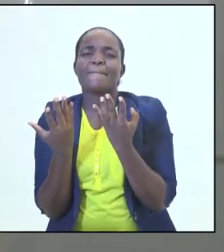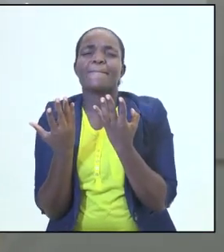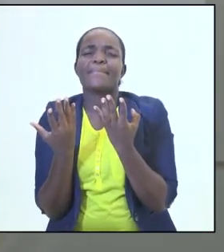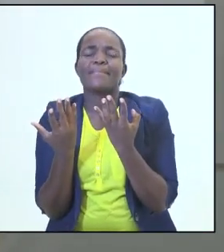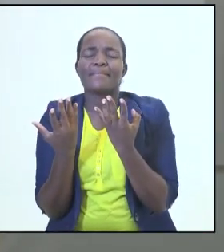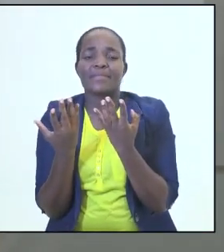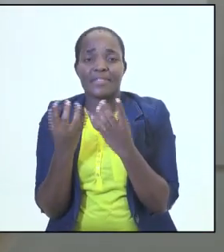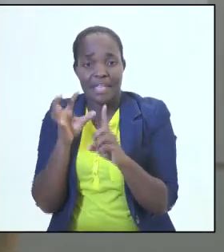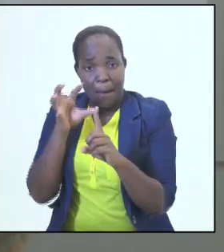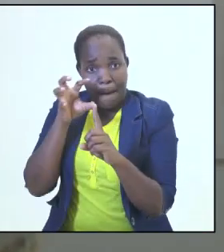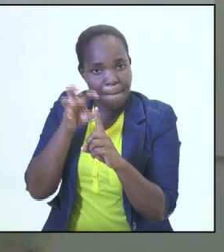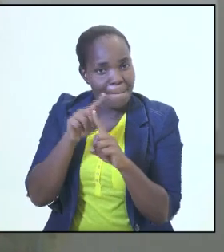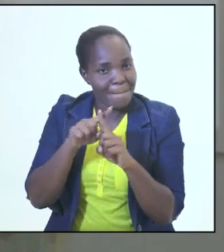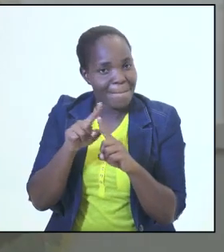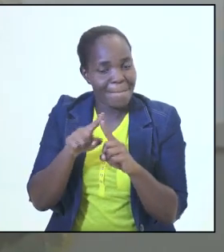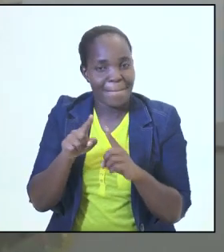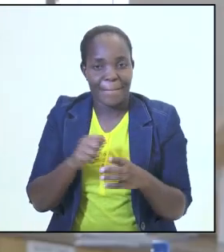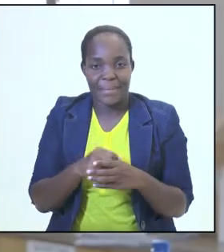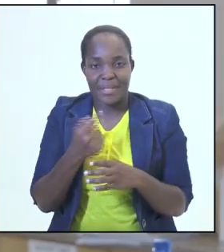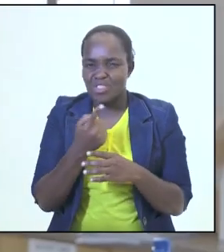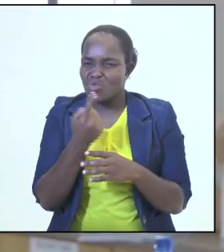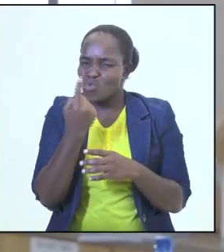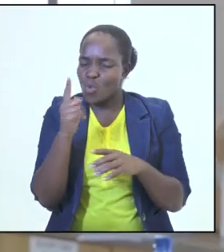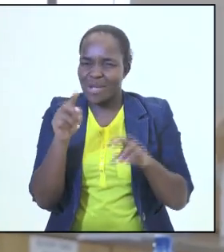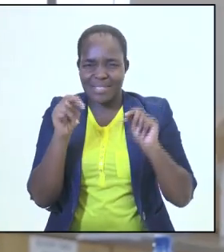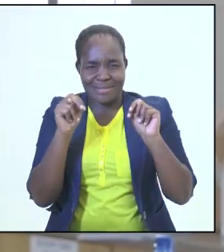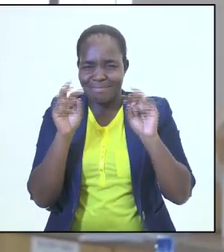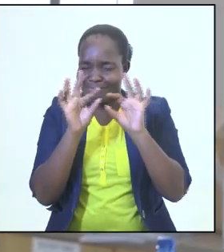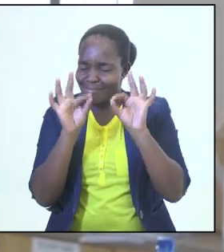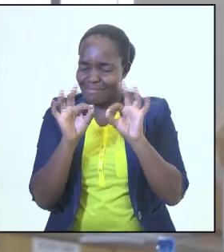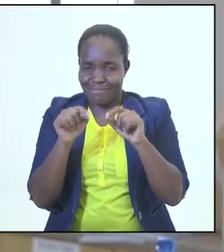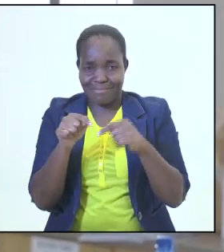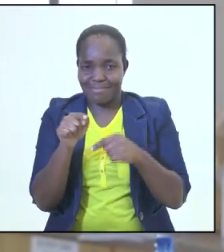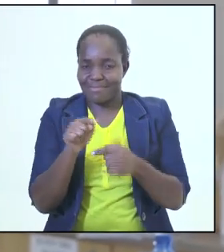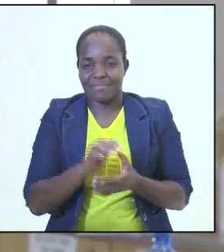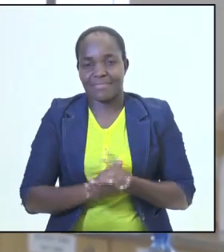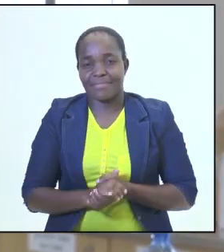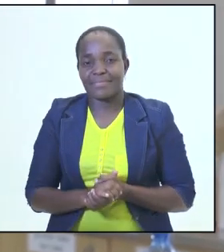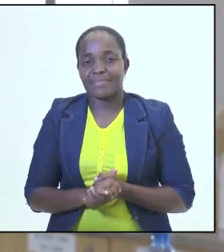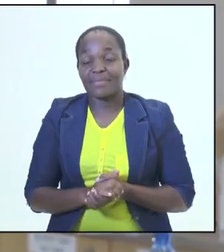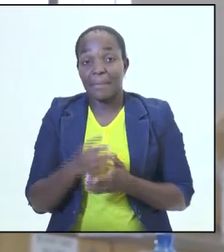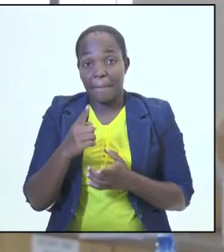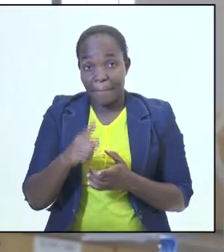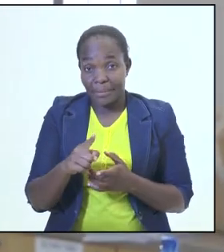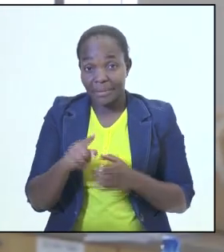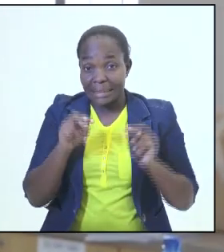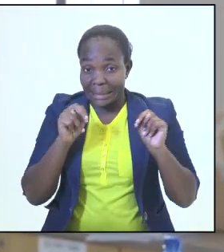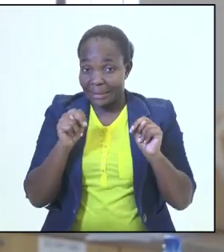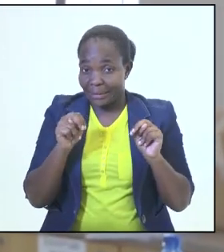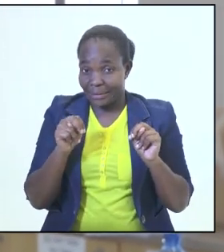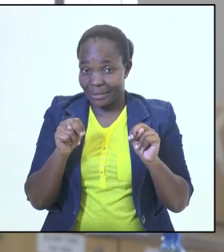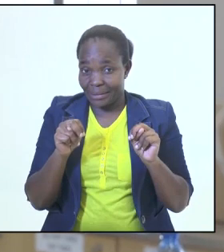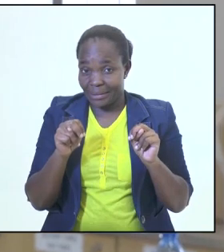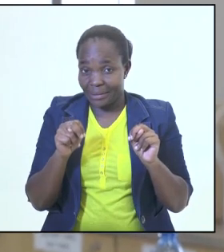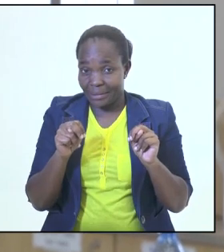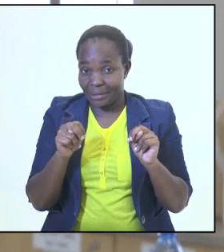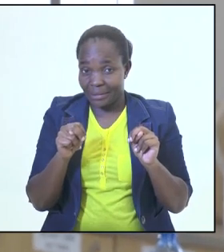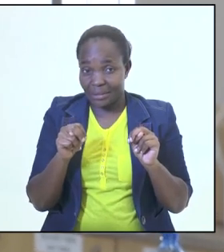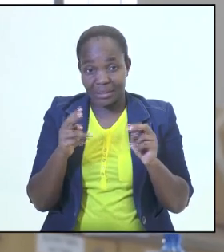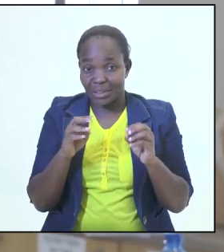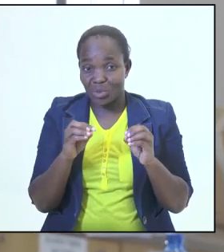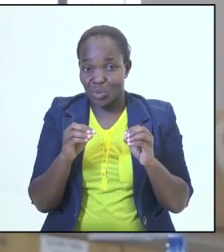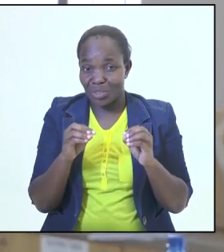attraction. They are certainly one of nature's most beautiful things. But in nature, nothing is sommer